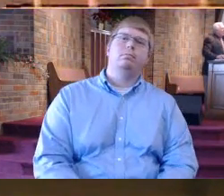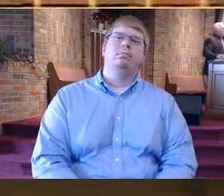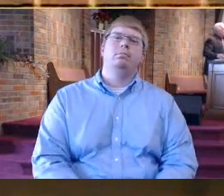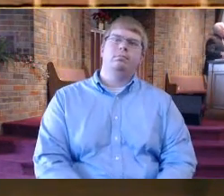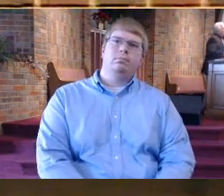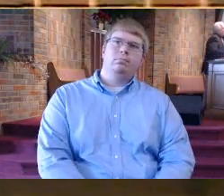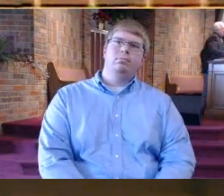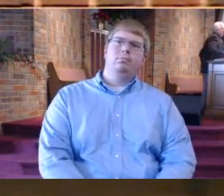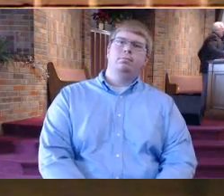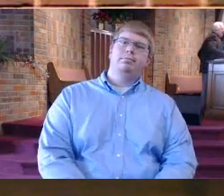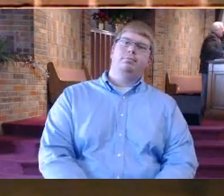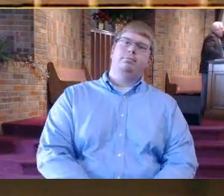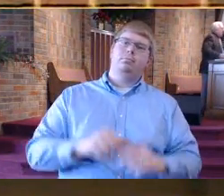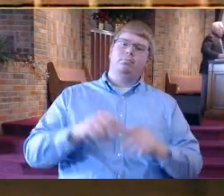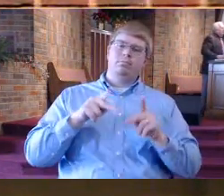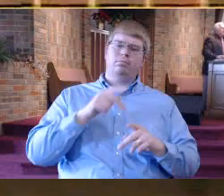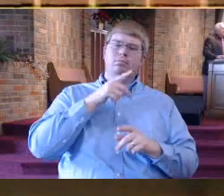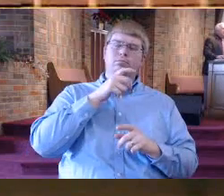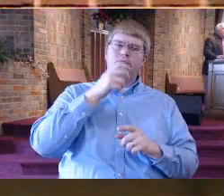The person who understands